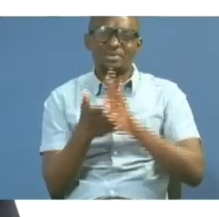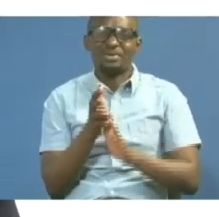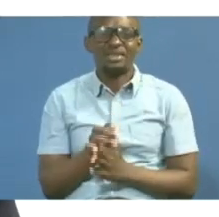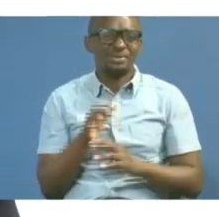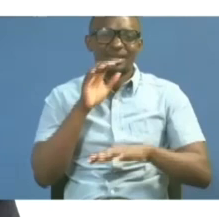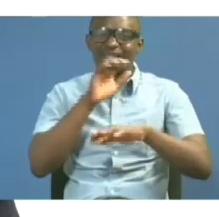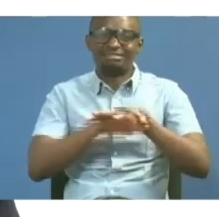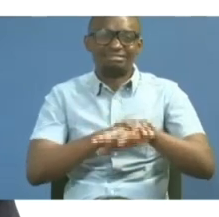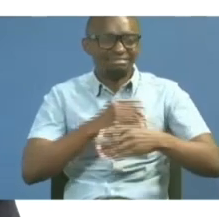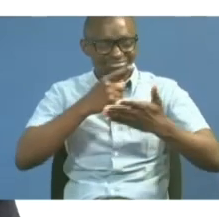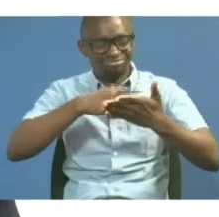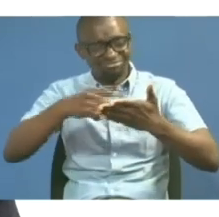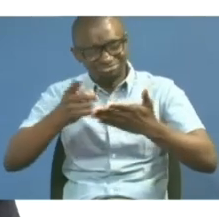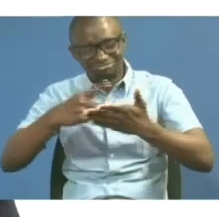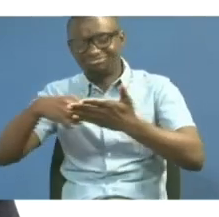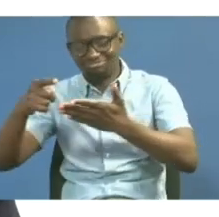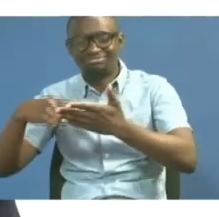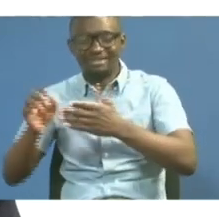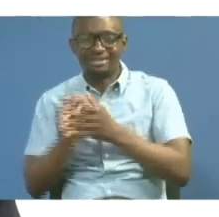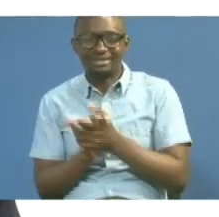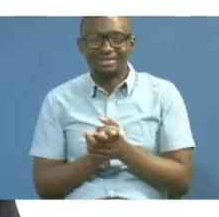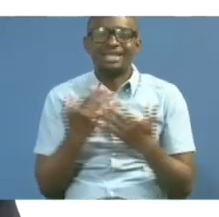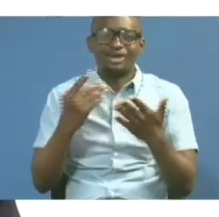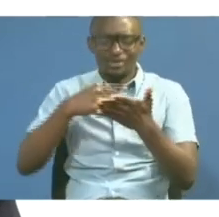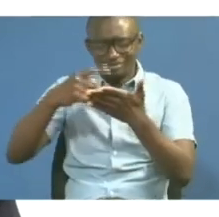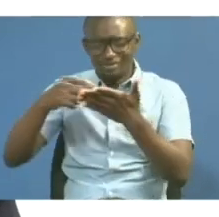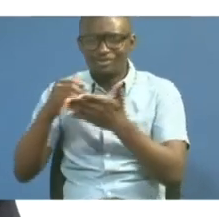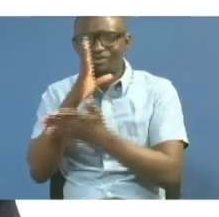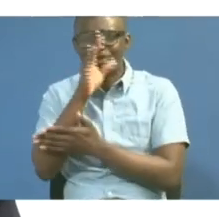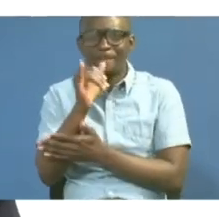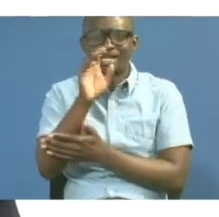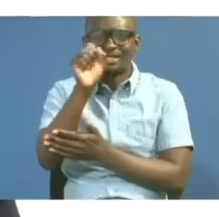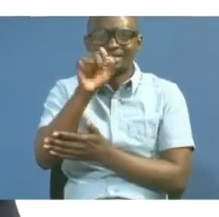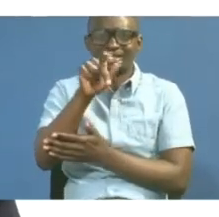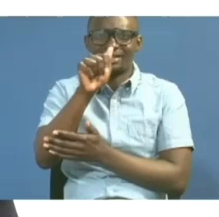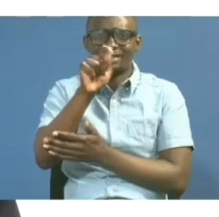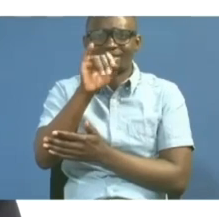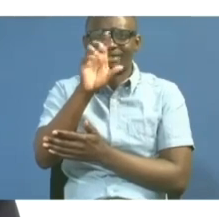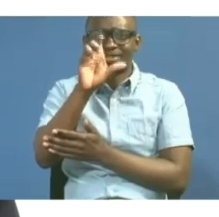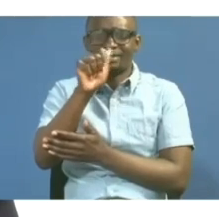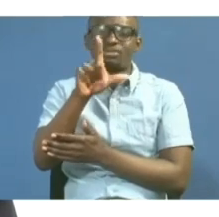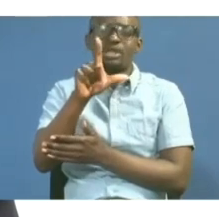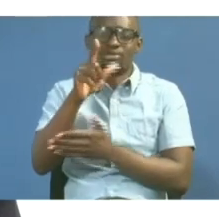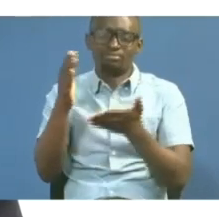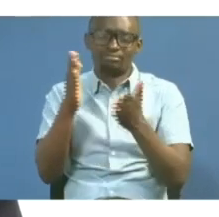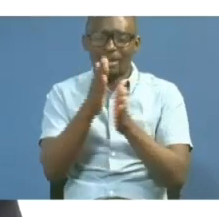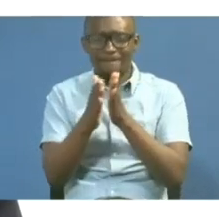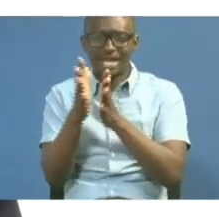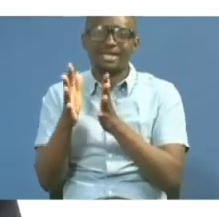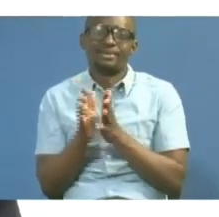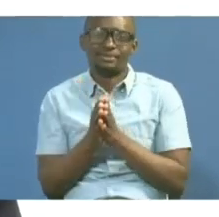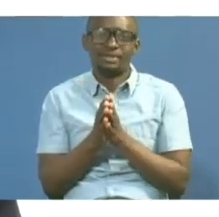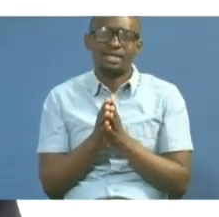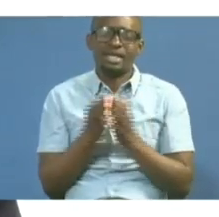without building approvals, which are approved by the spatial planners. They do it in a bigger way.